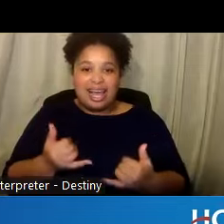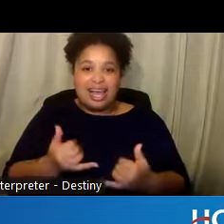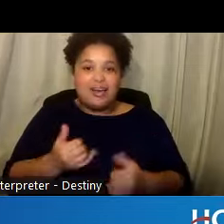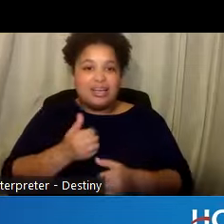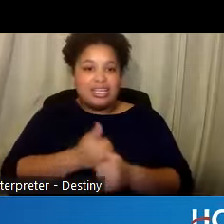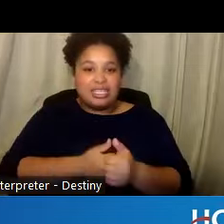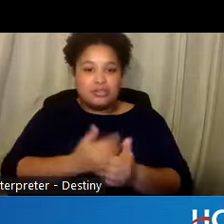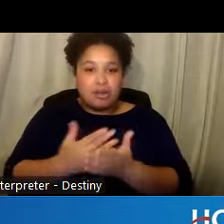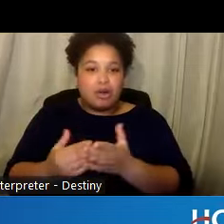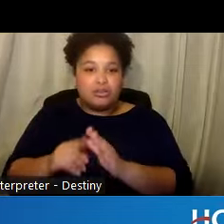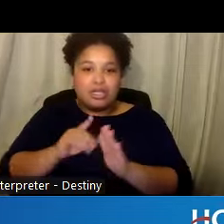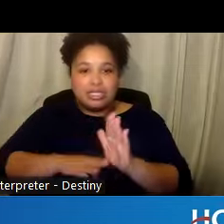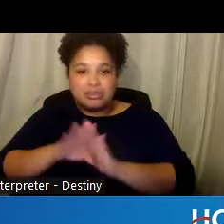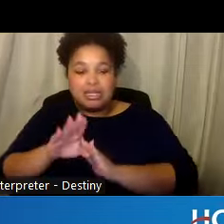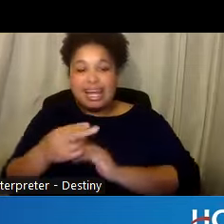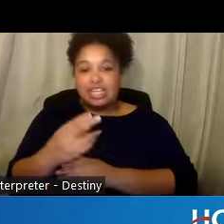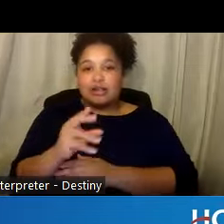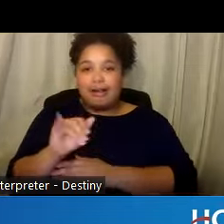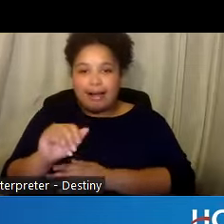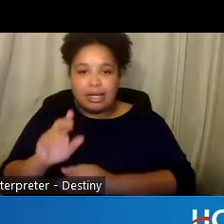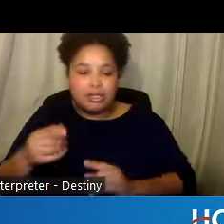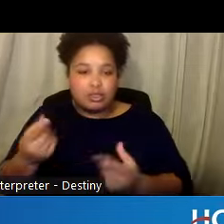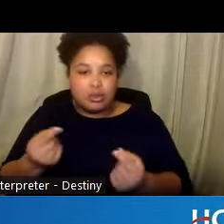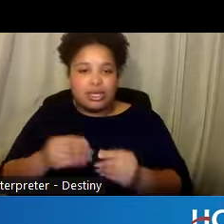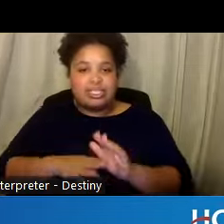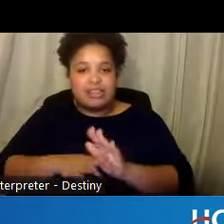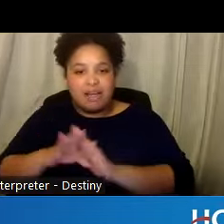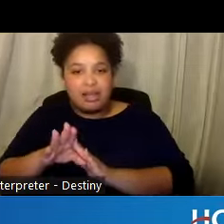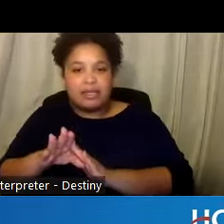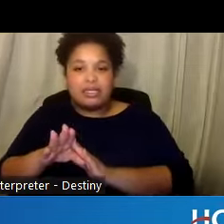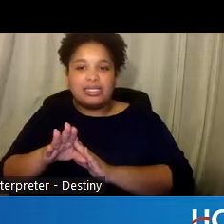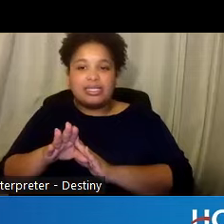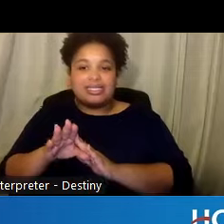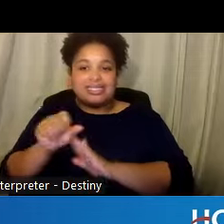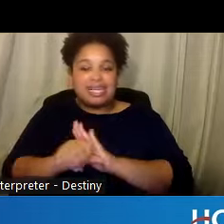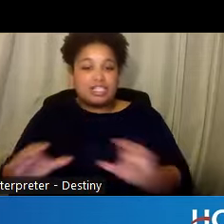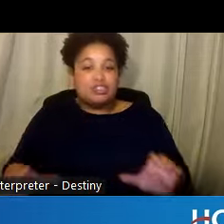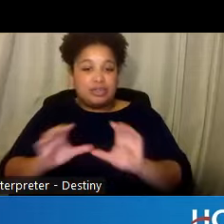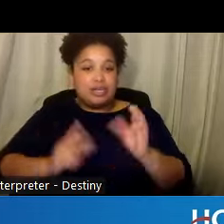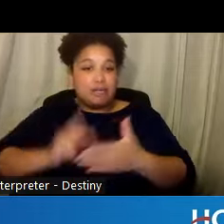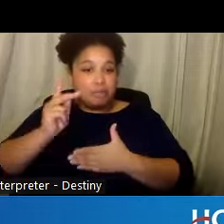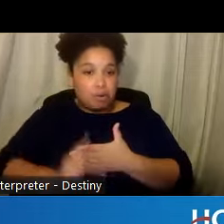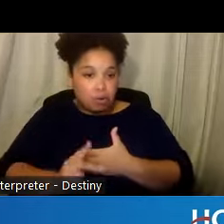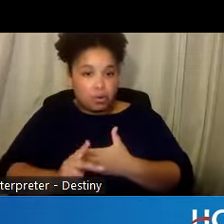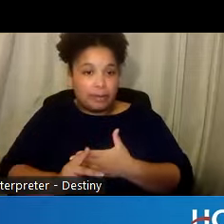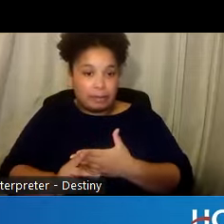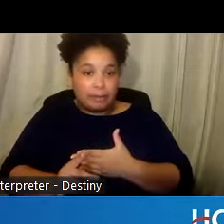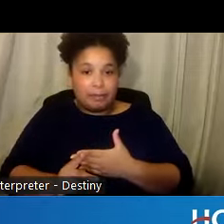build on that and carry the work forward by developing a state certificate program to